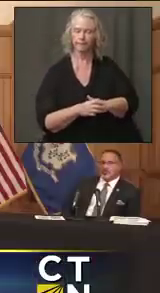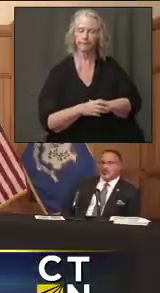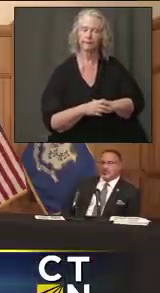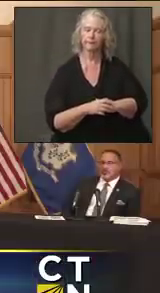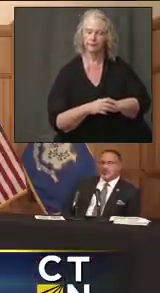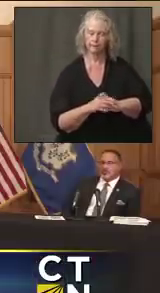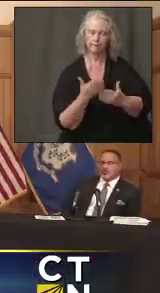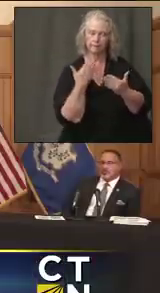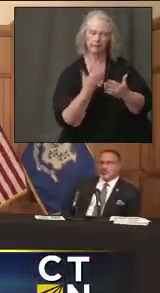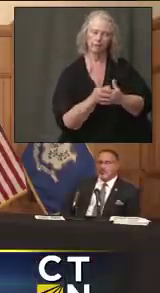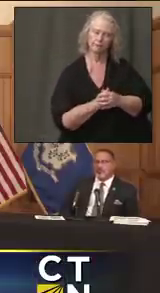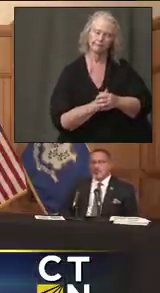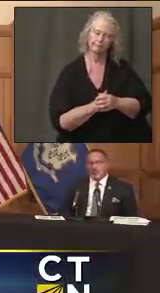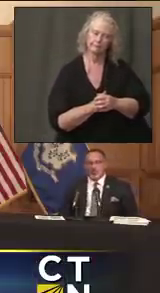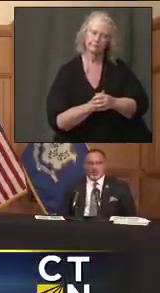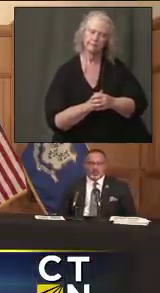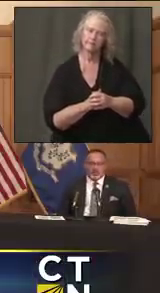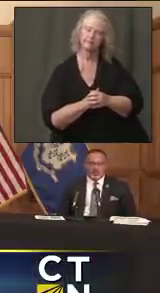Thank you.